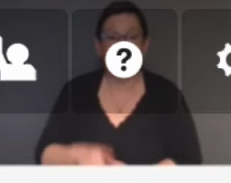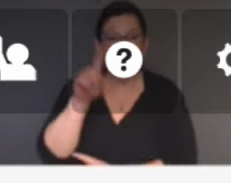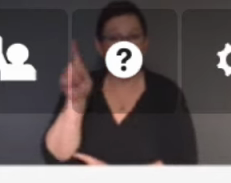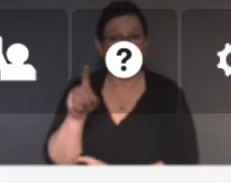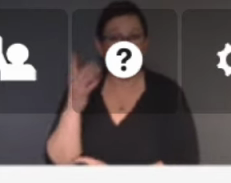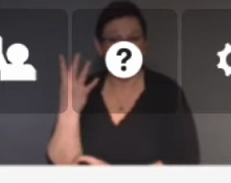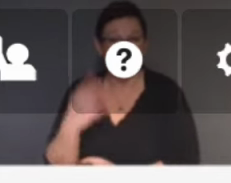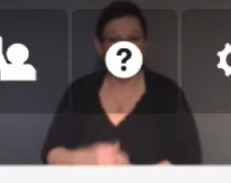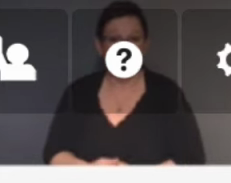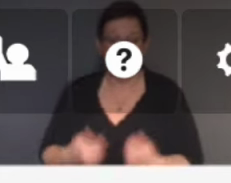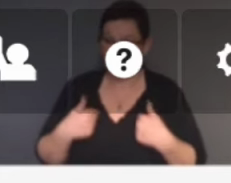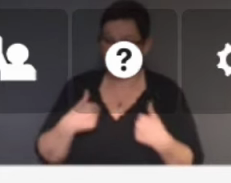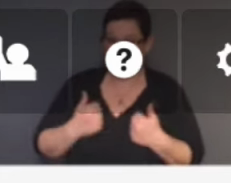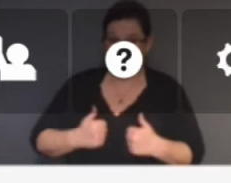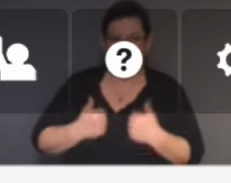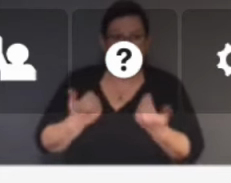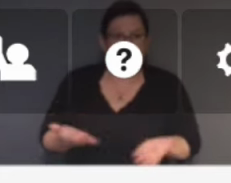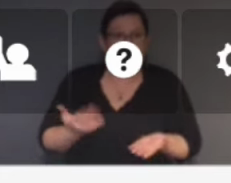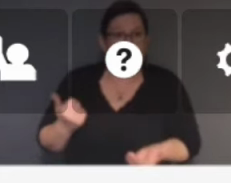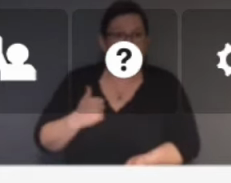for the CCB?